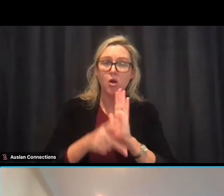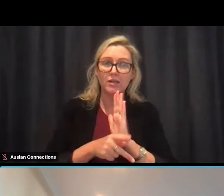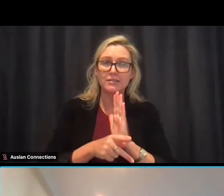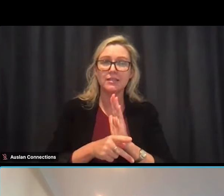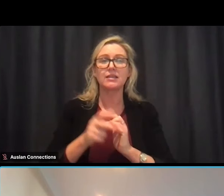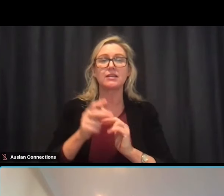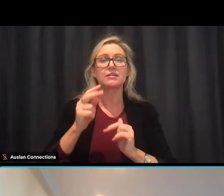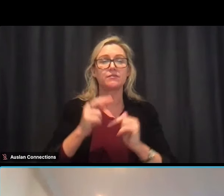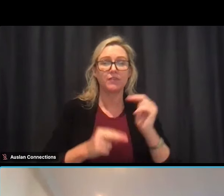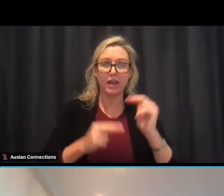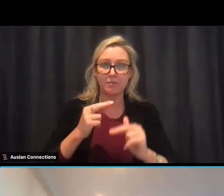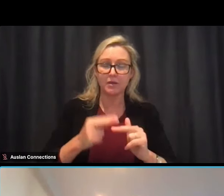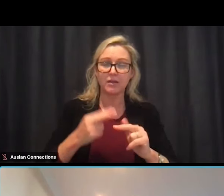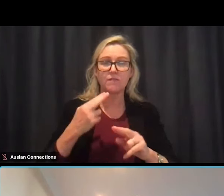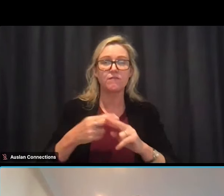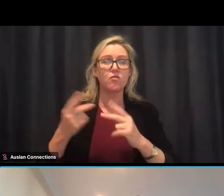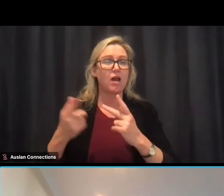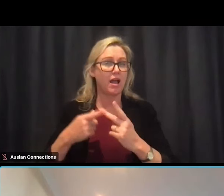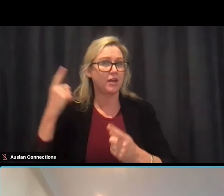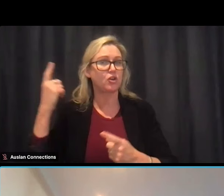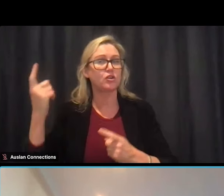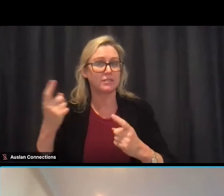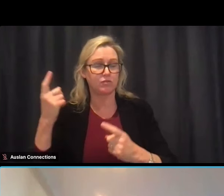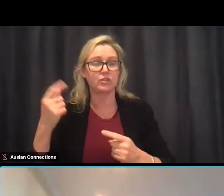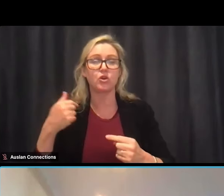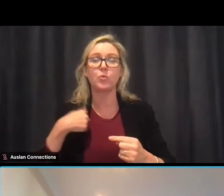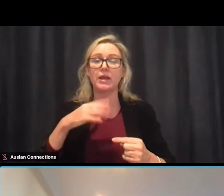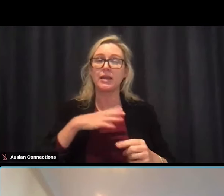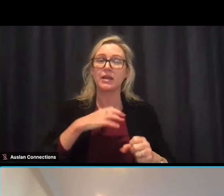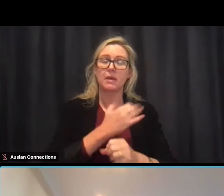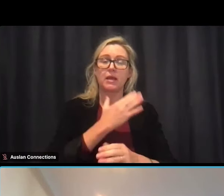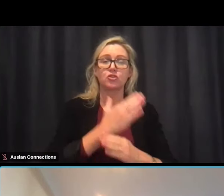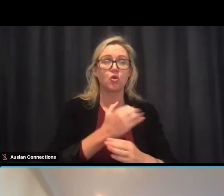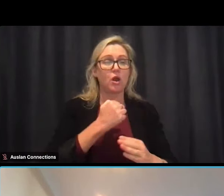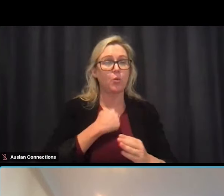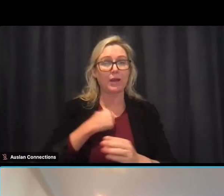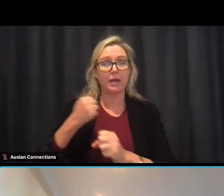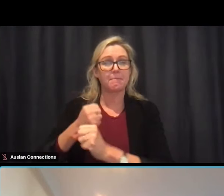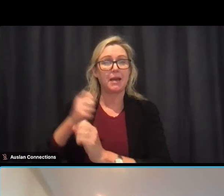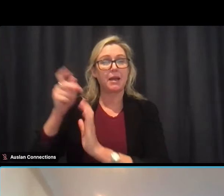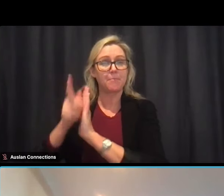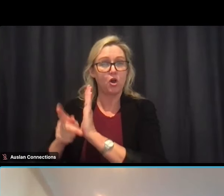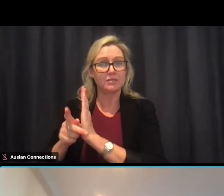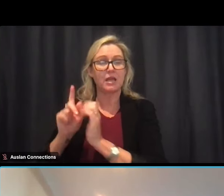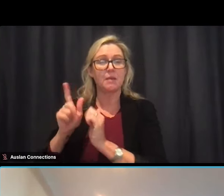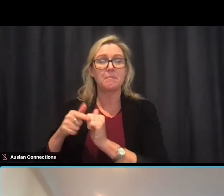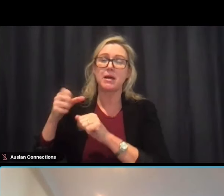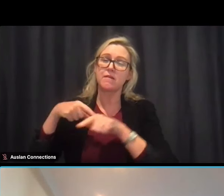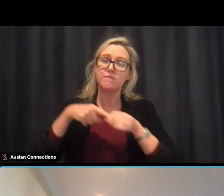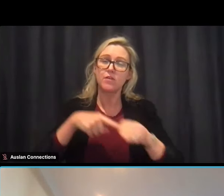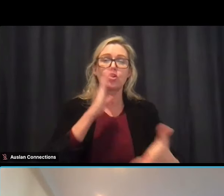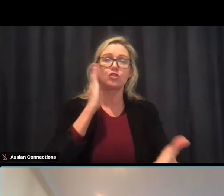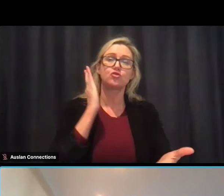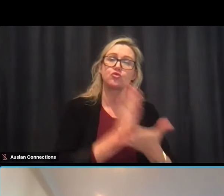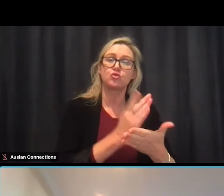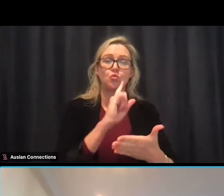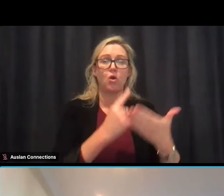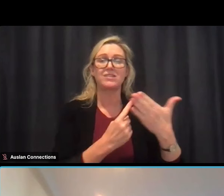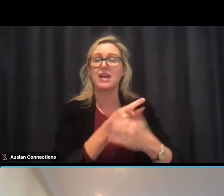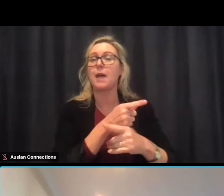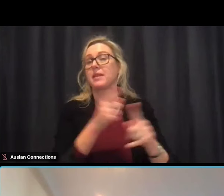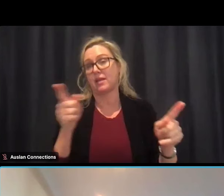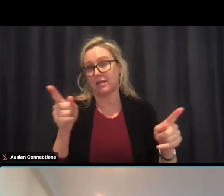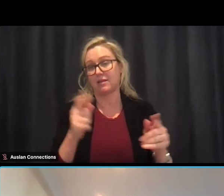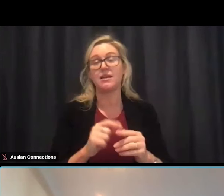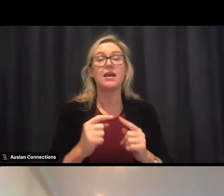considerations. Policy needs to be based on accurate figures, on accurate assessment of what's going on. And in the past, this has been